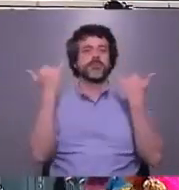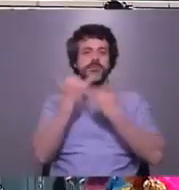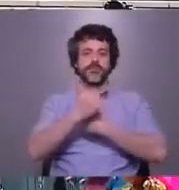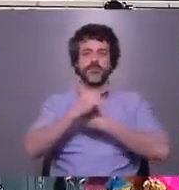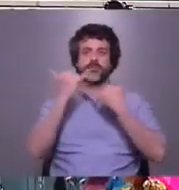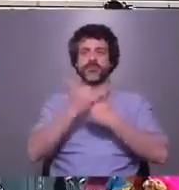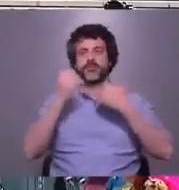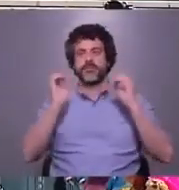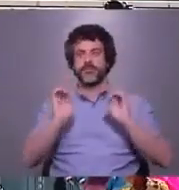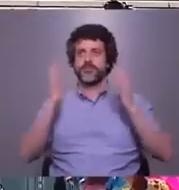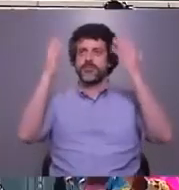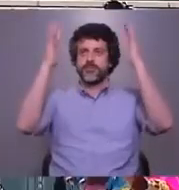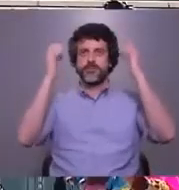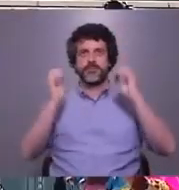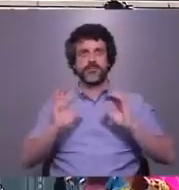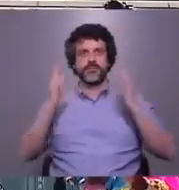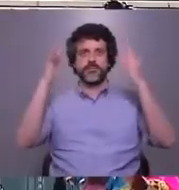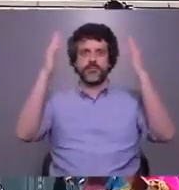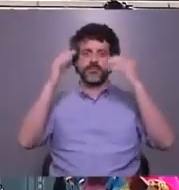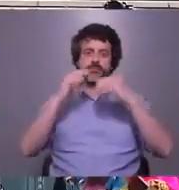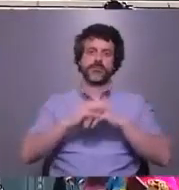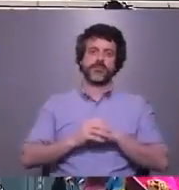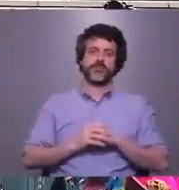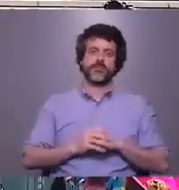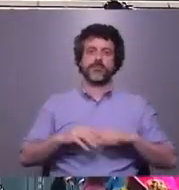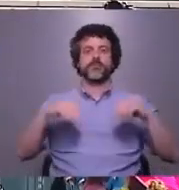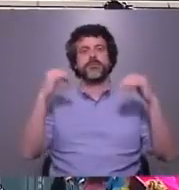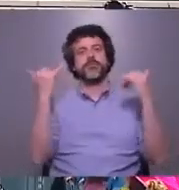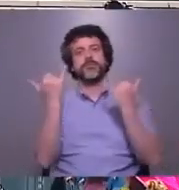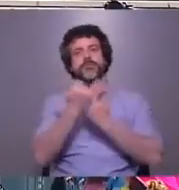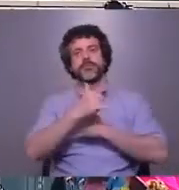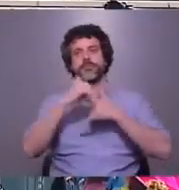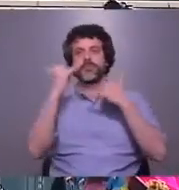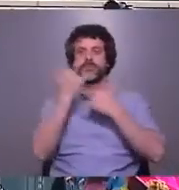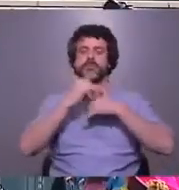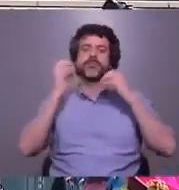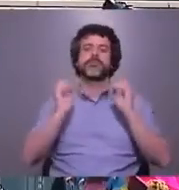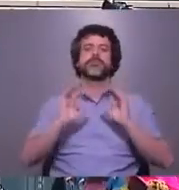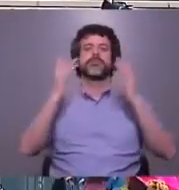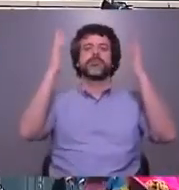Alleluia, alleluia, alleluia.